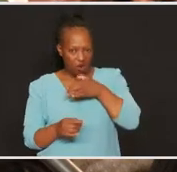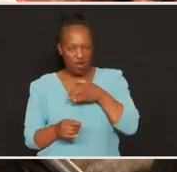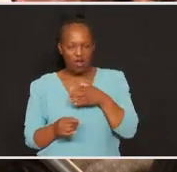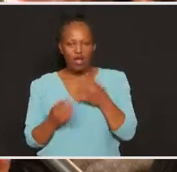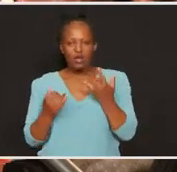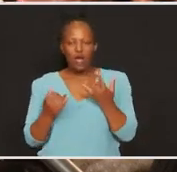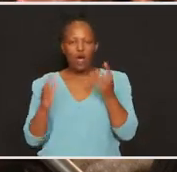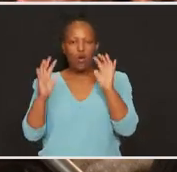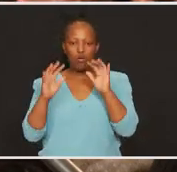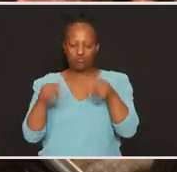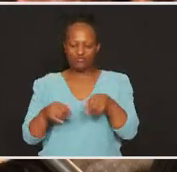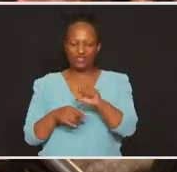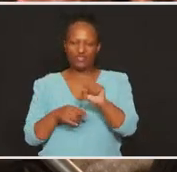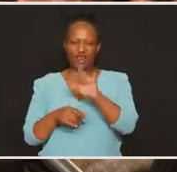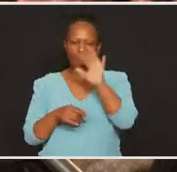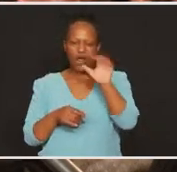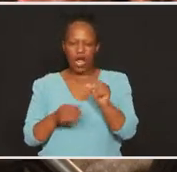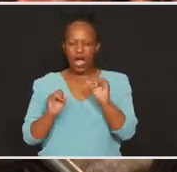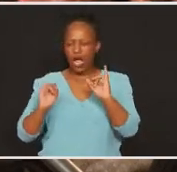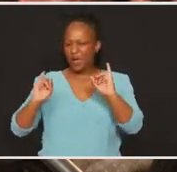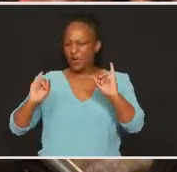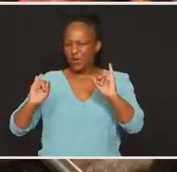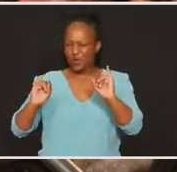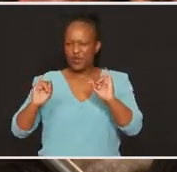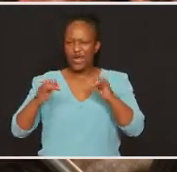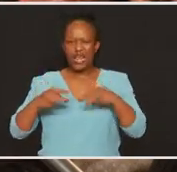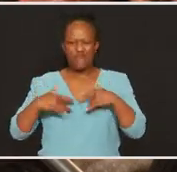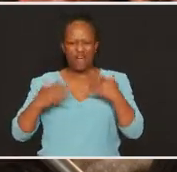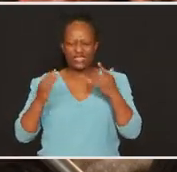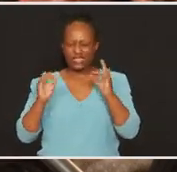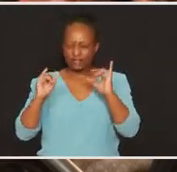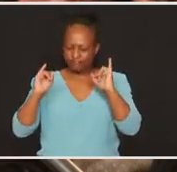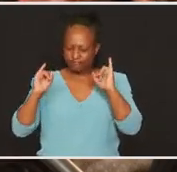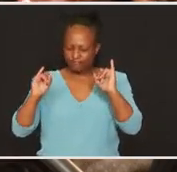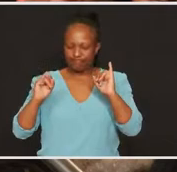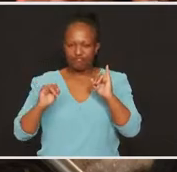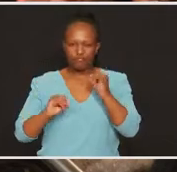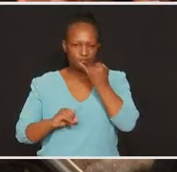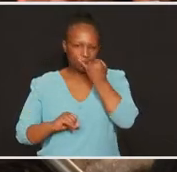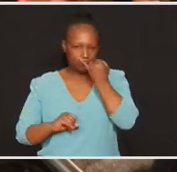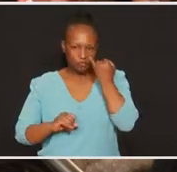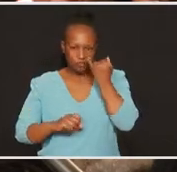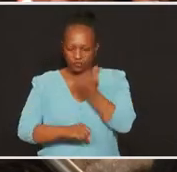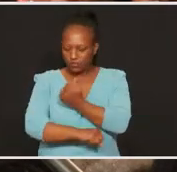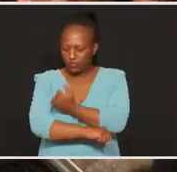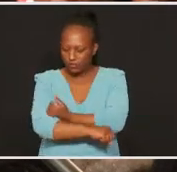so dumb s recipe